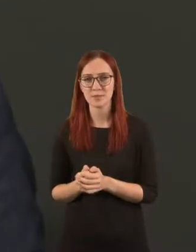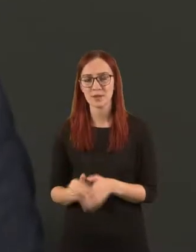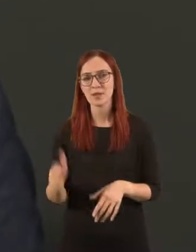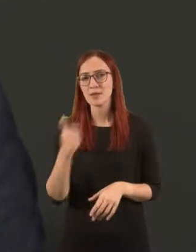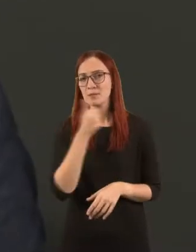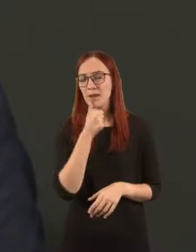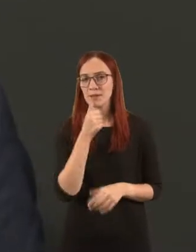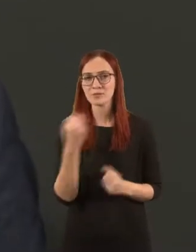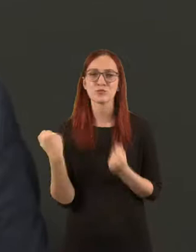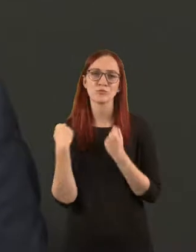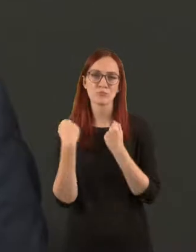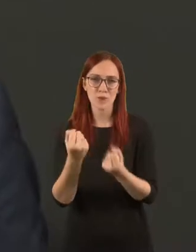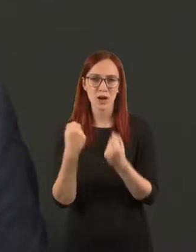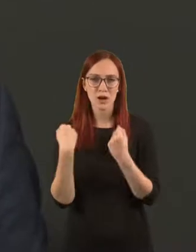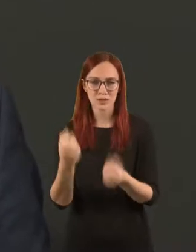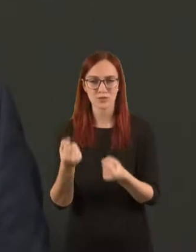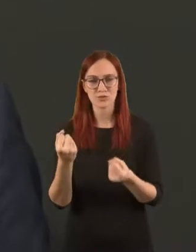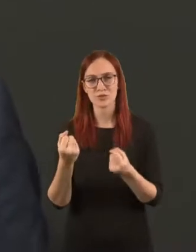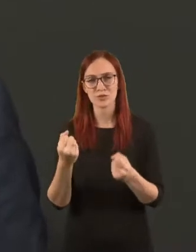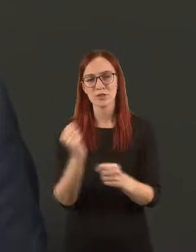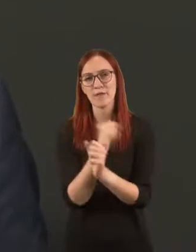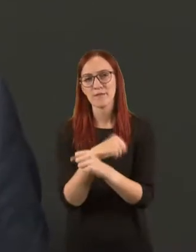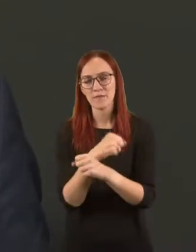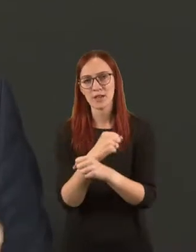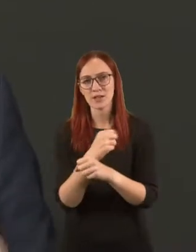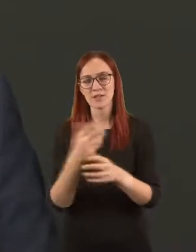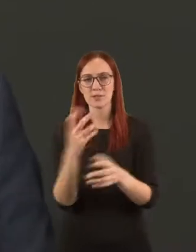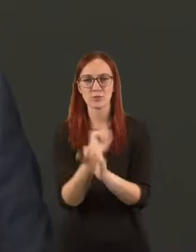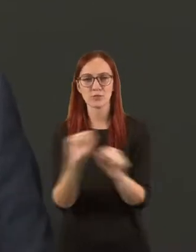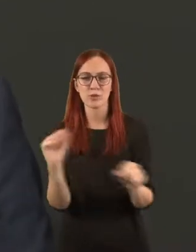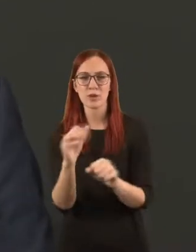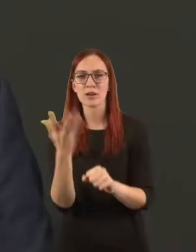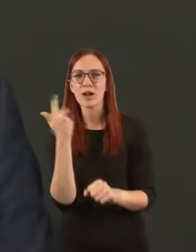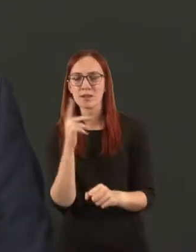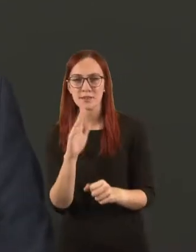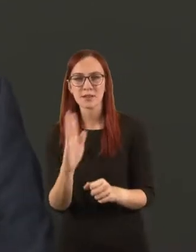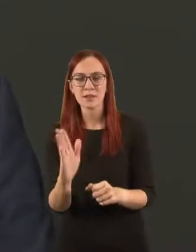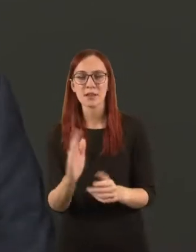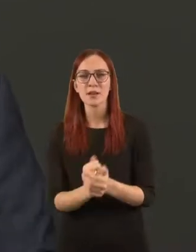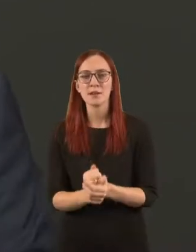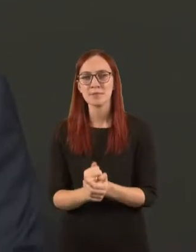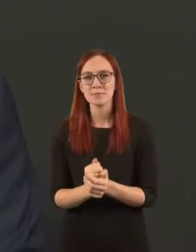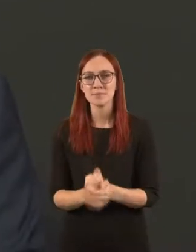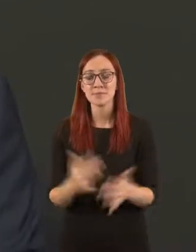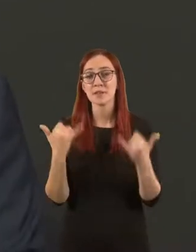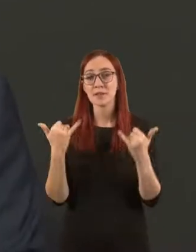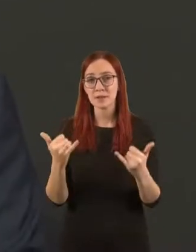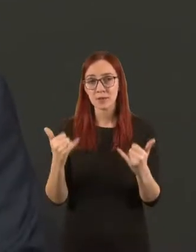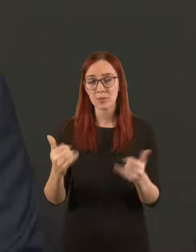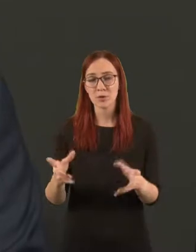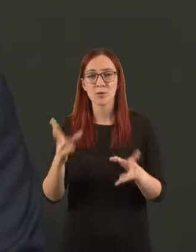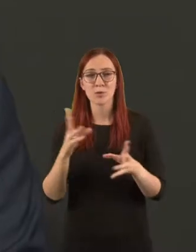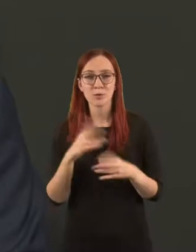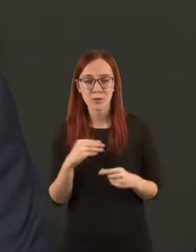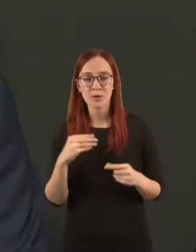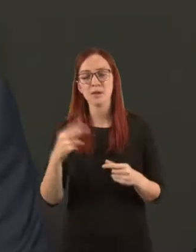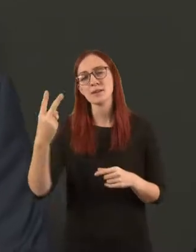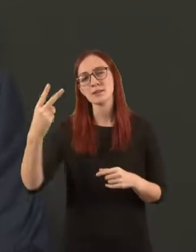responsibility. Yes, we started our discussions when we should prohibit cars with internal combustion